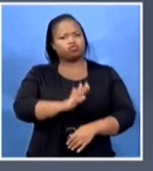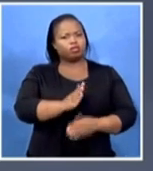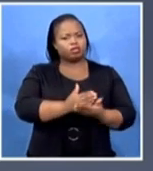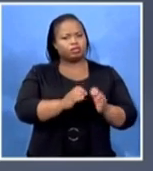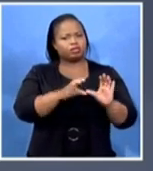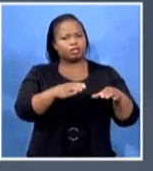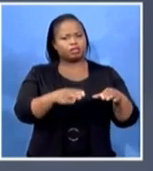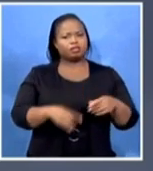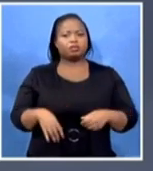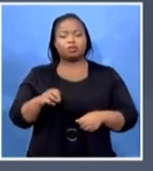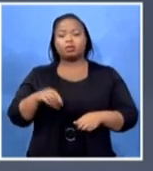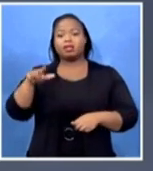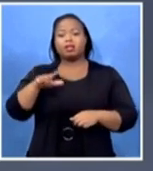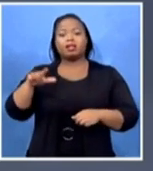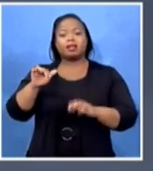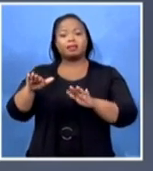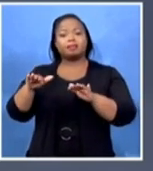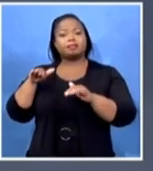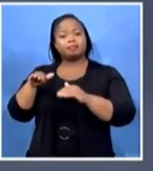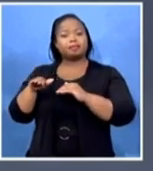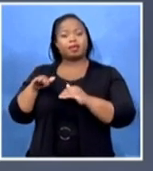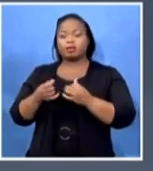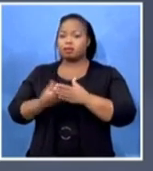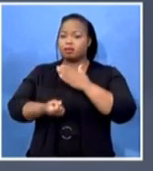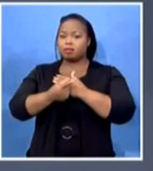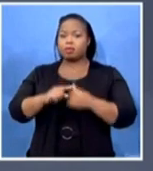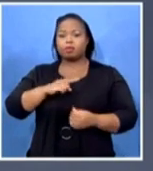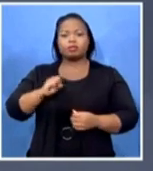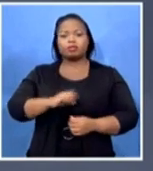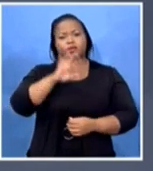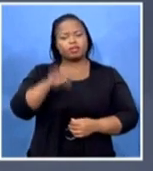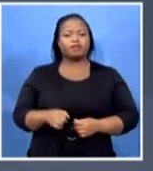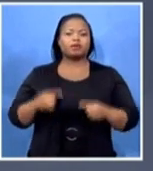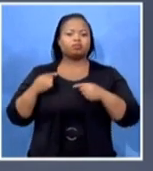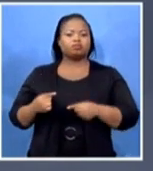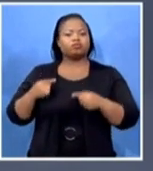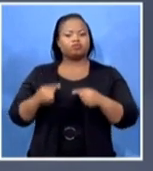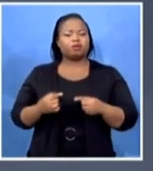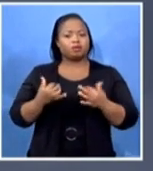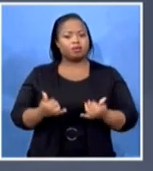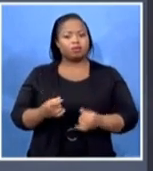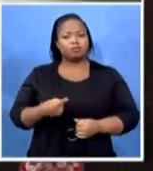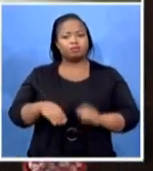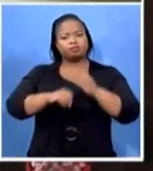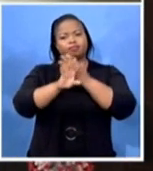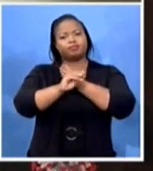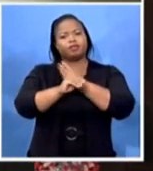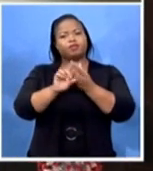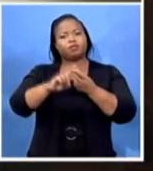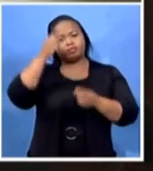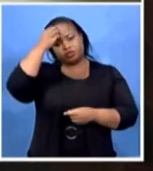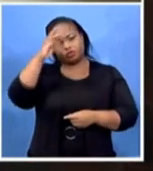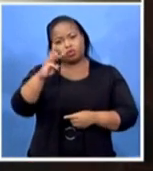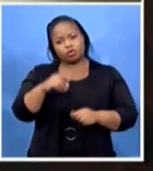time when South Africa is battling COVID-19. We're joined now via Skype from Pretoria by the Group Managing Director of the